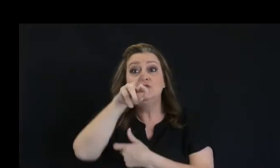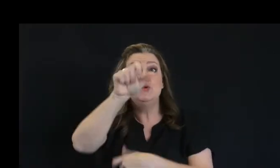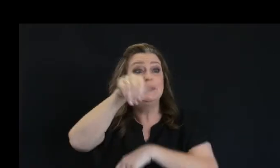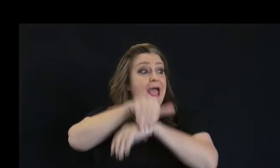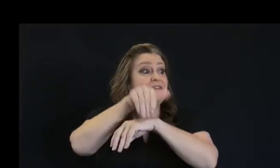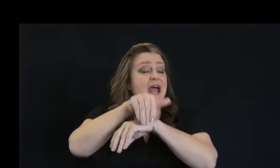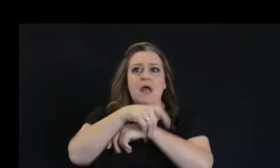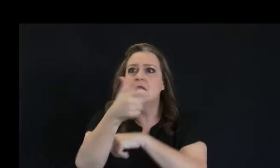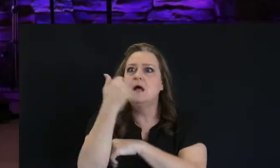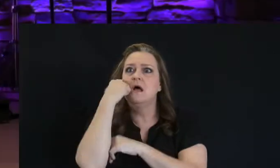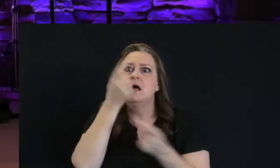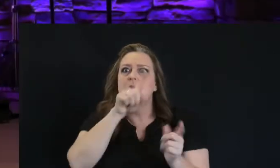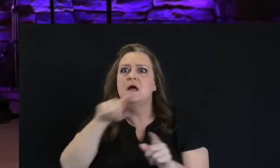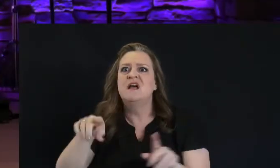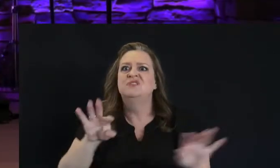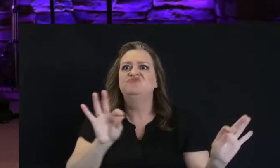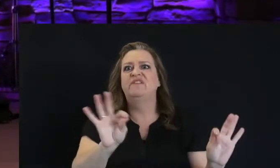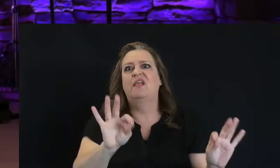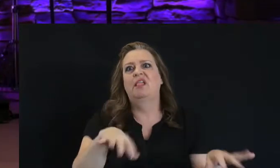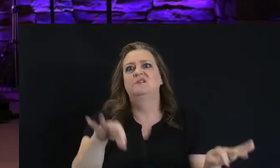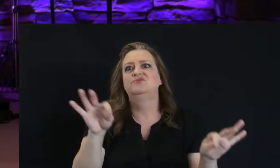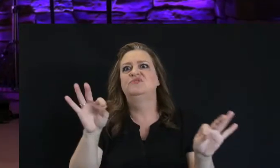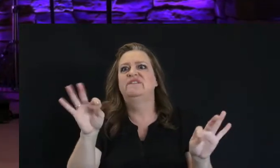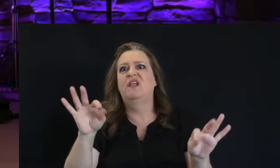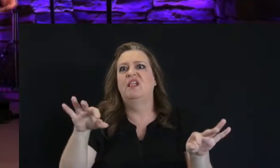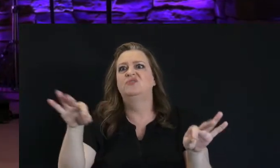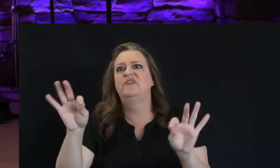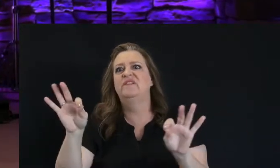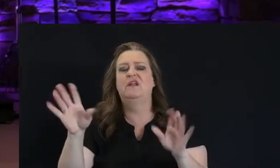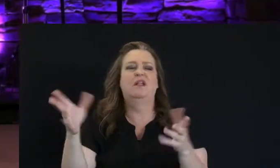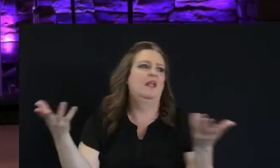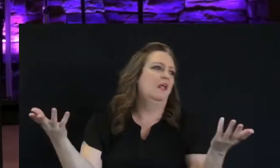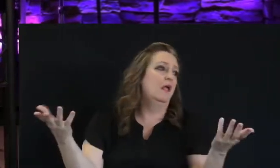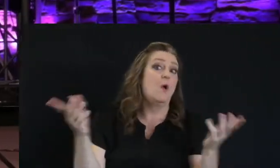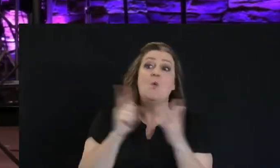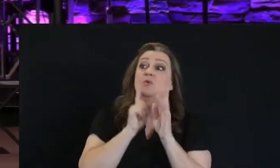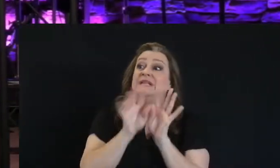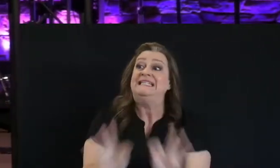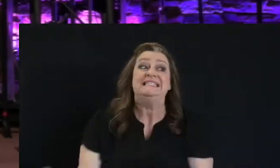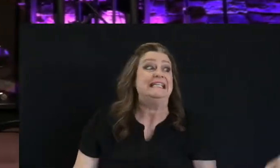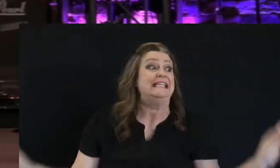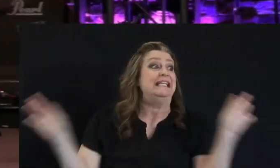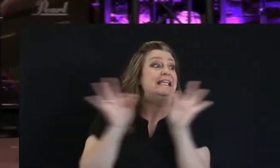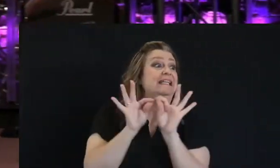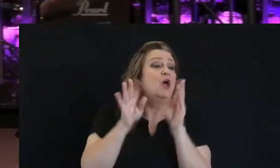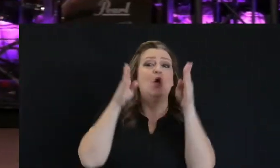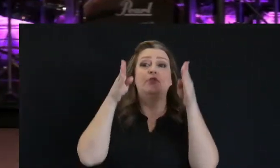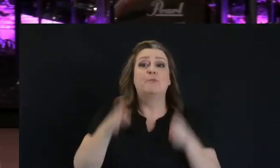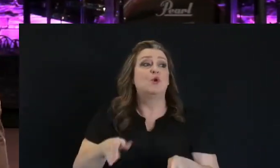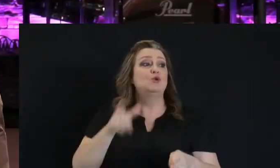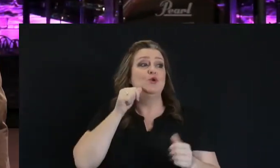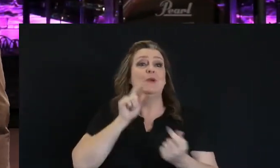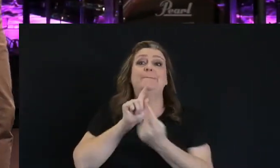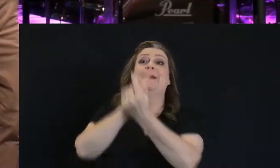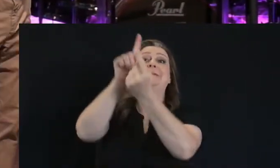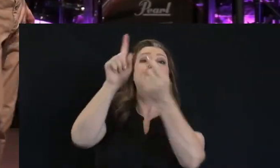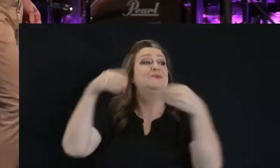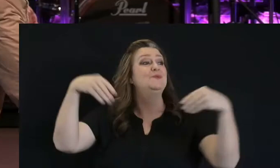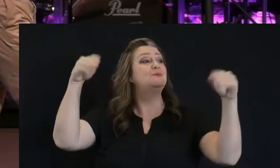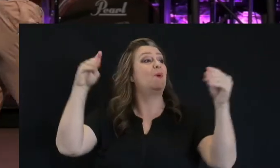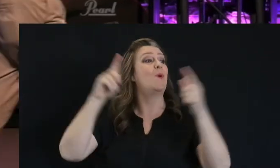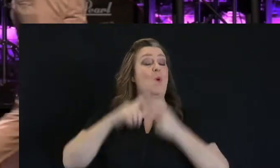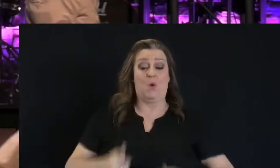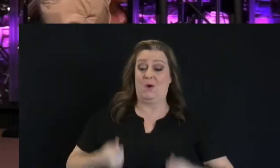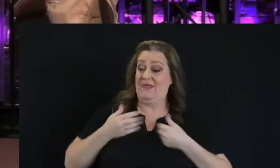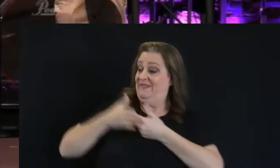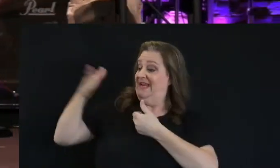gosh, look at all that's happening. Trivial. What's really significant is the person that we ran into the store or at the supermarket or the neighbor that we